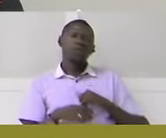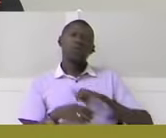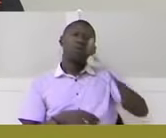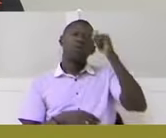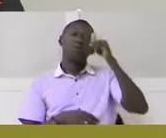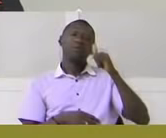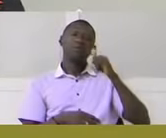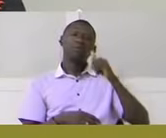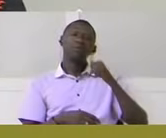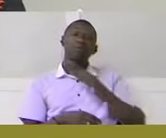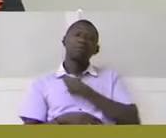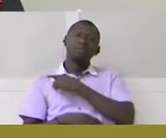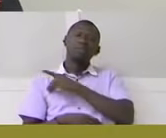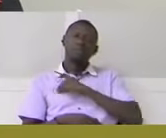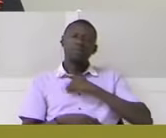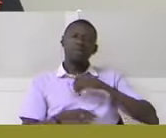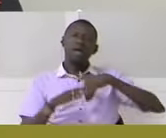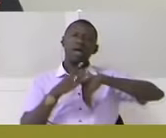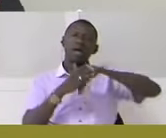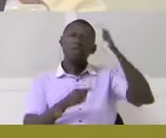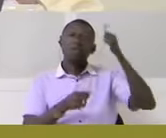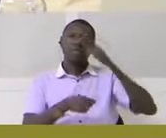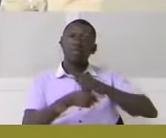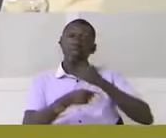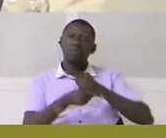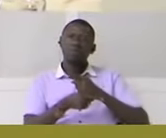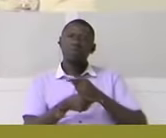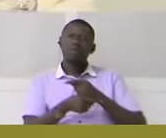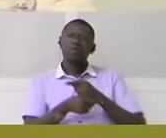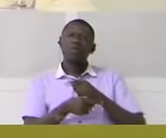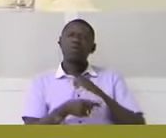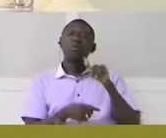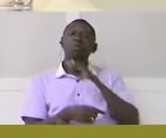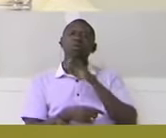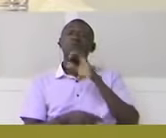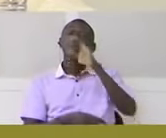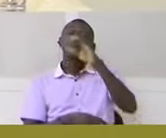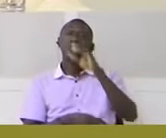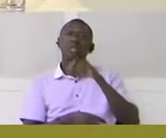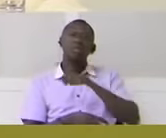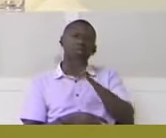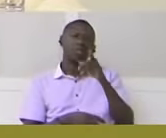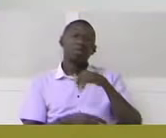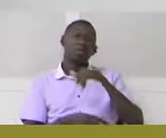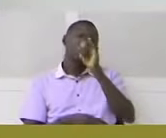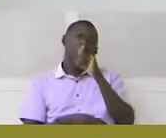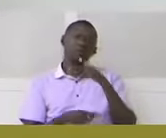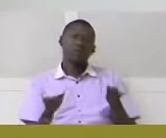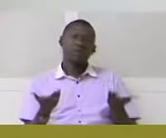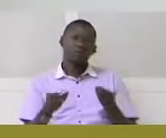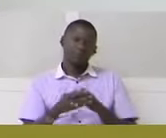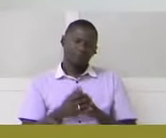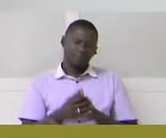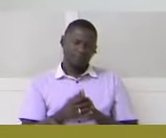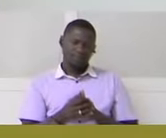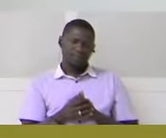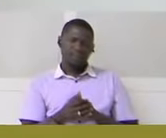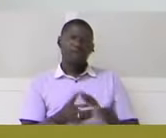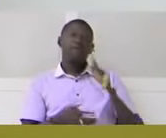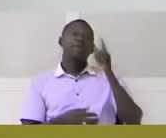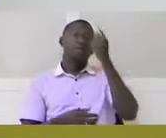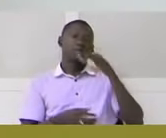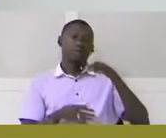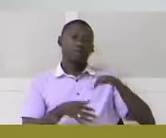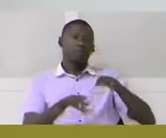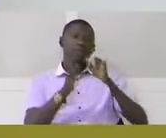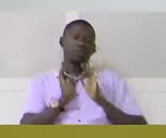At force, they were taken to Dakar, Senegal.